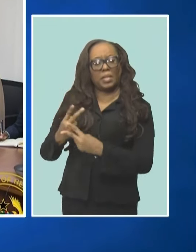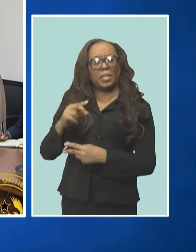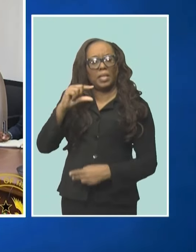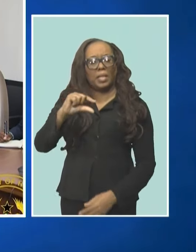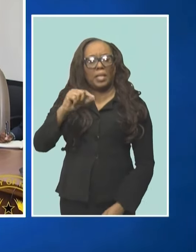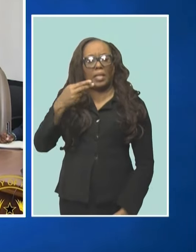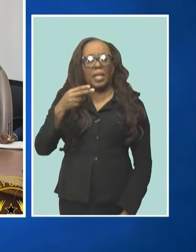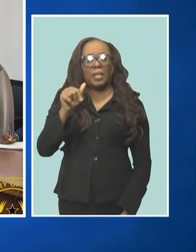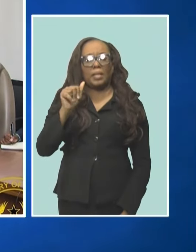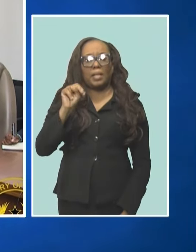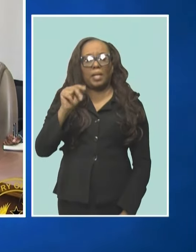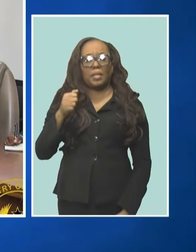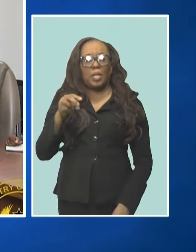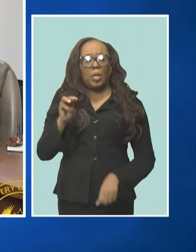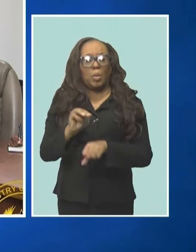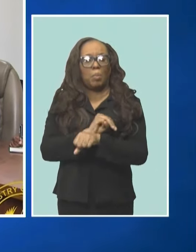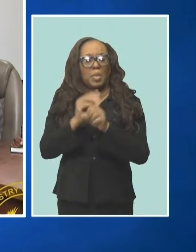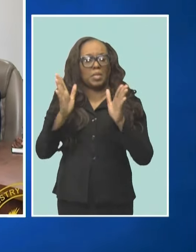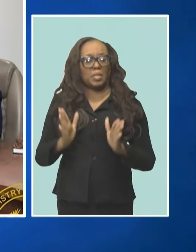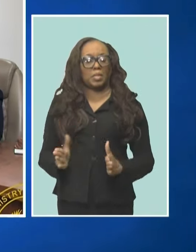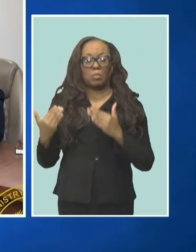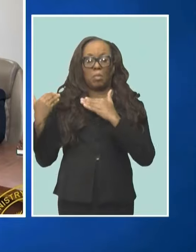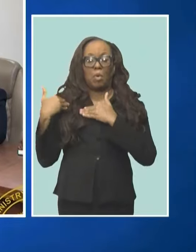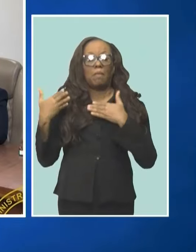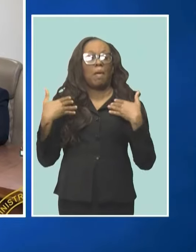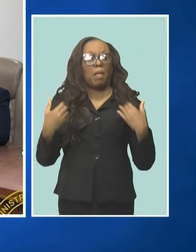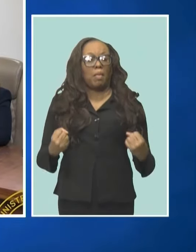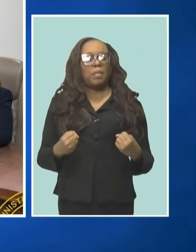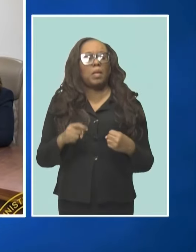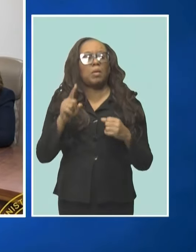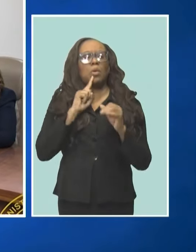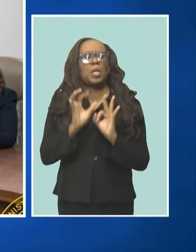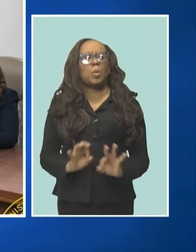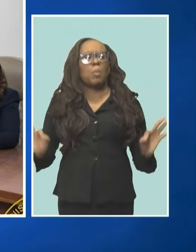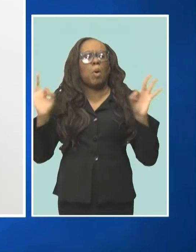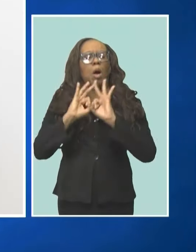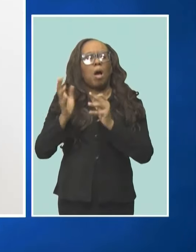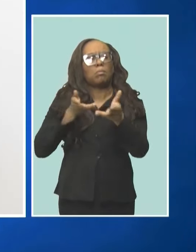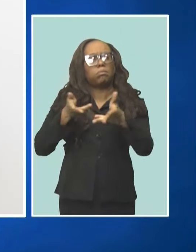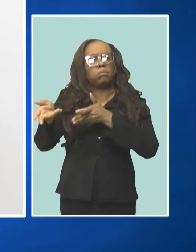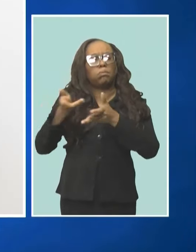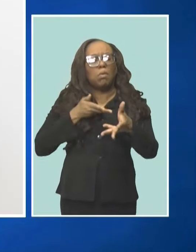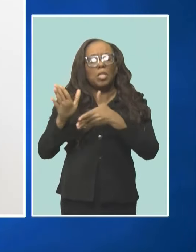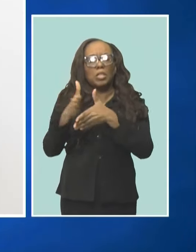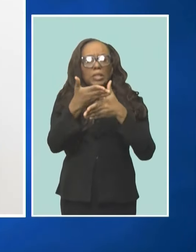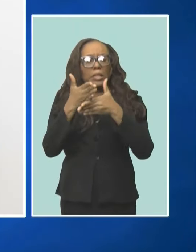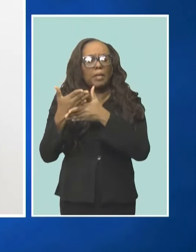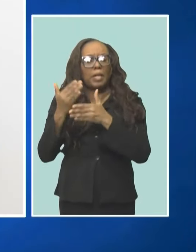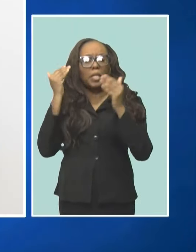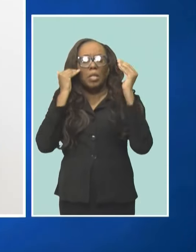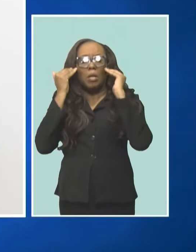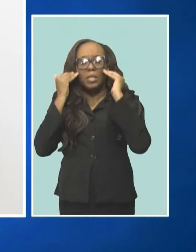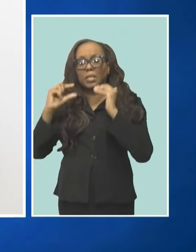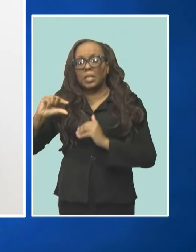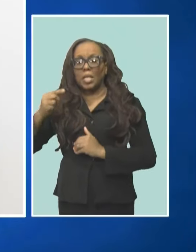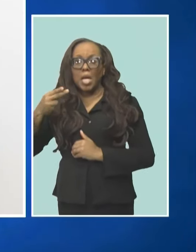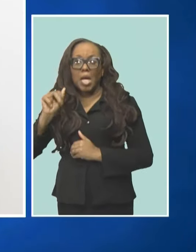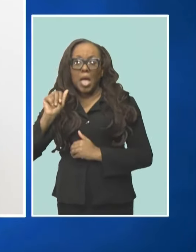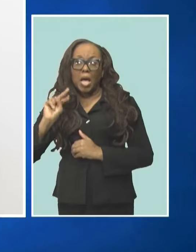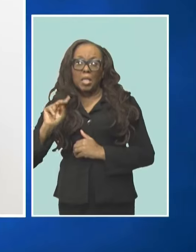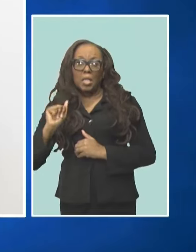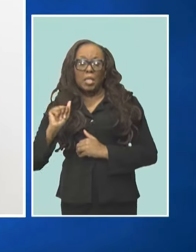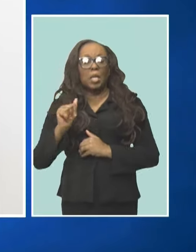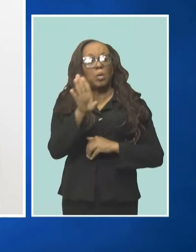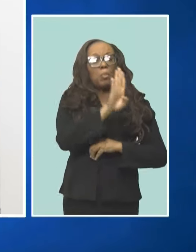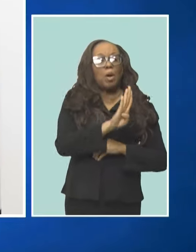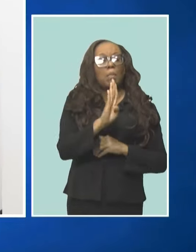Ghanaian Minister of Health. This courtesy call highlights the importance of collaboration and knowledge sharing between the two countries to improve